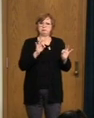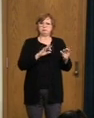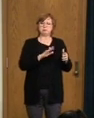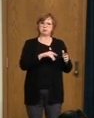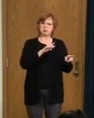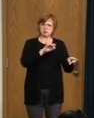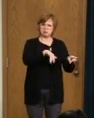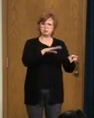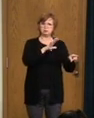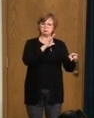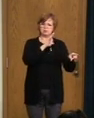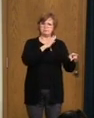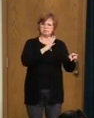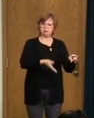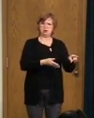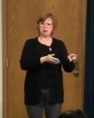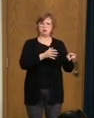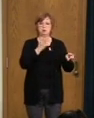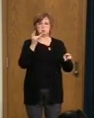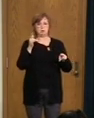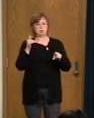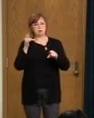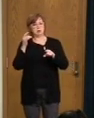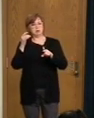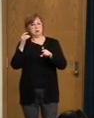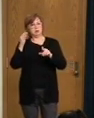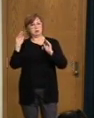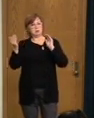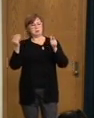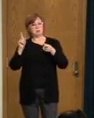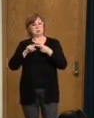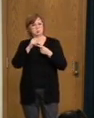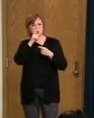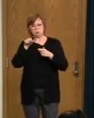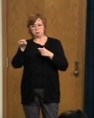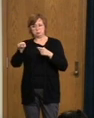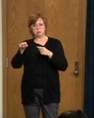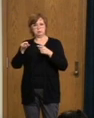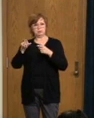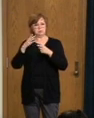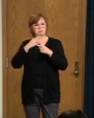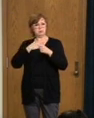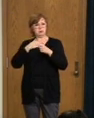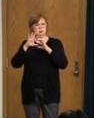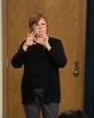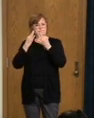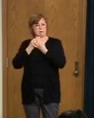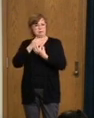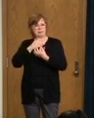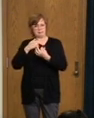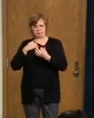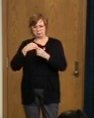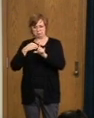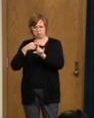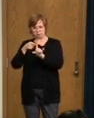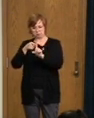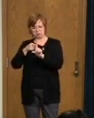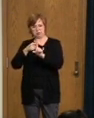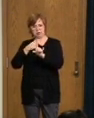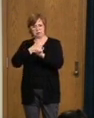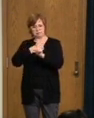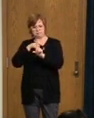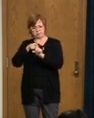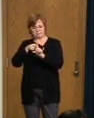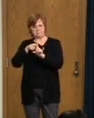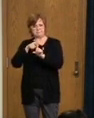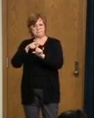many families are dealing with a loved one that may be elderly, may be immunocompromised, that is struggling with COVID, and